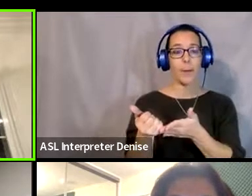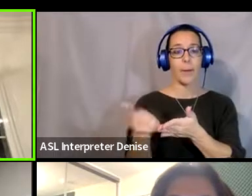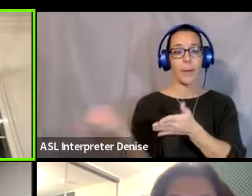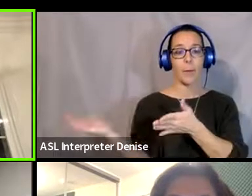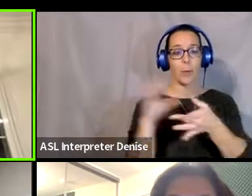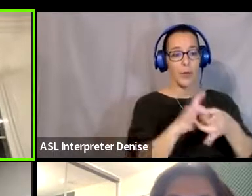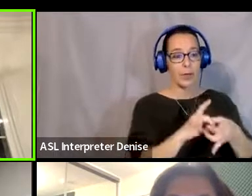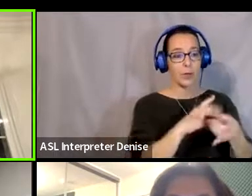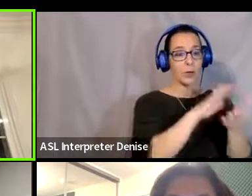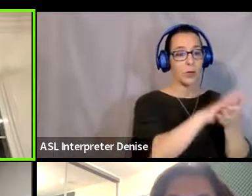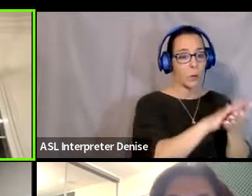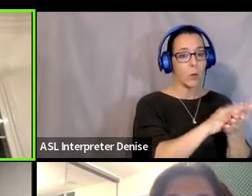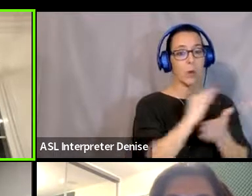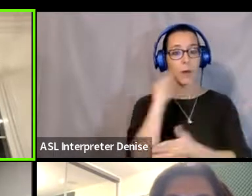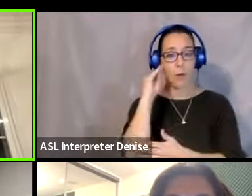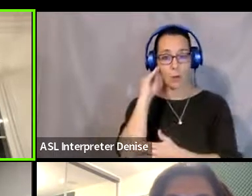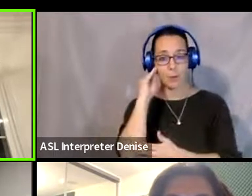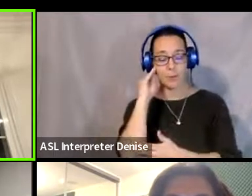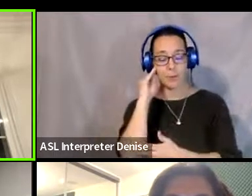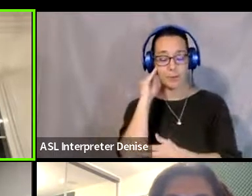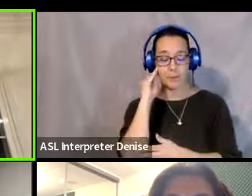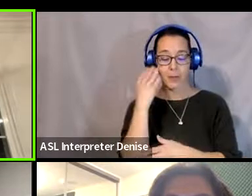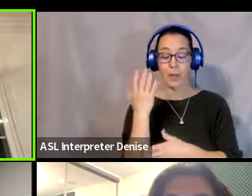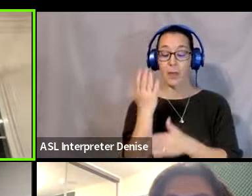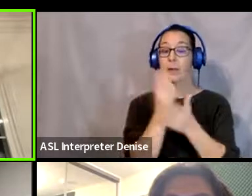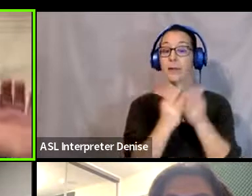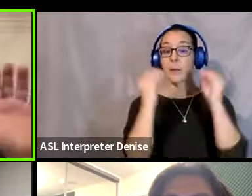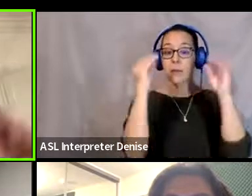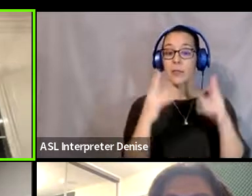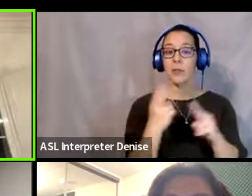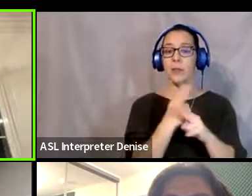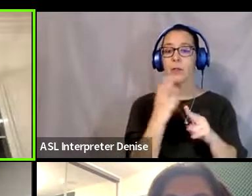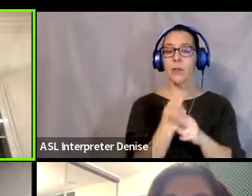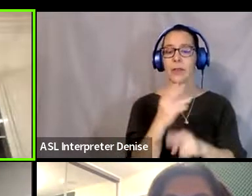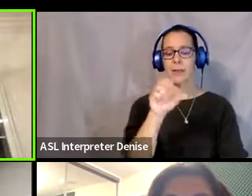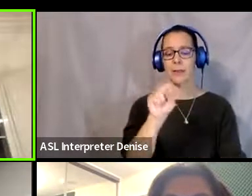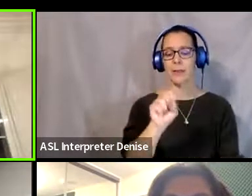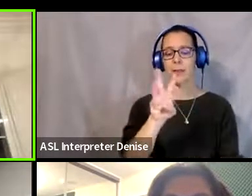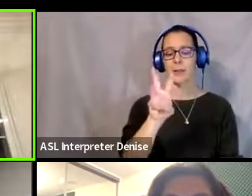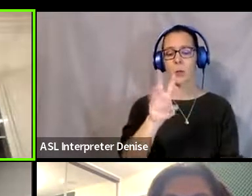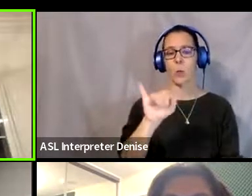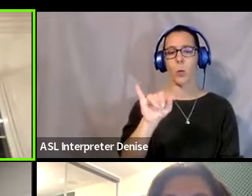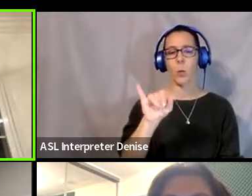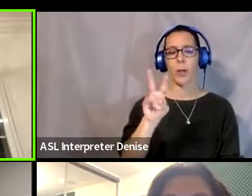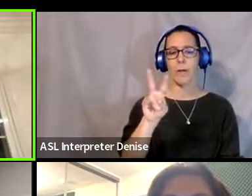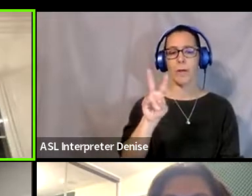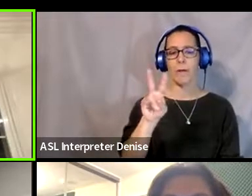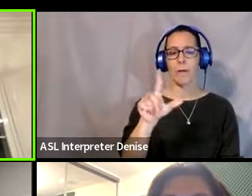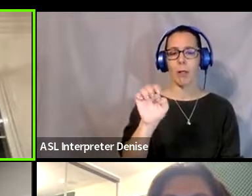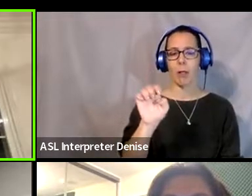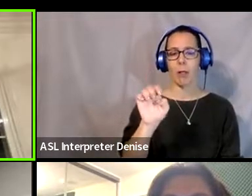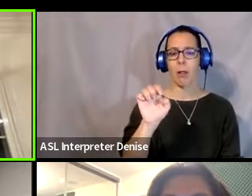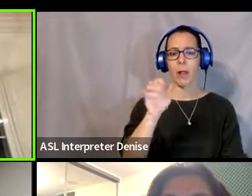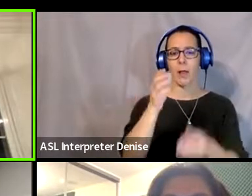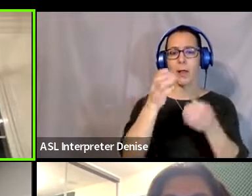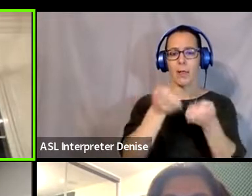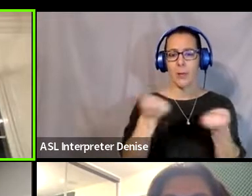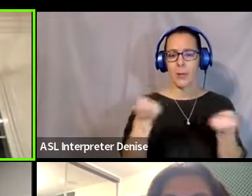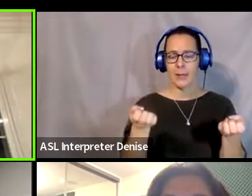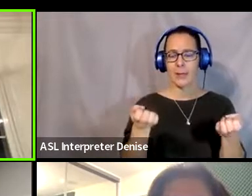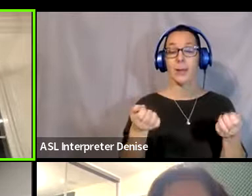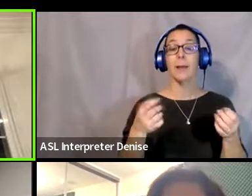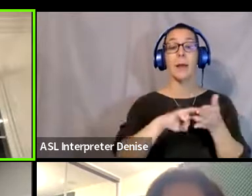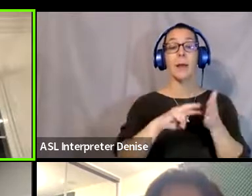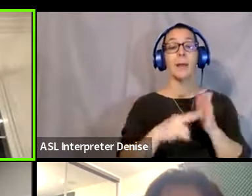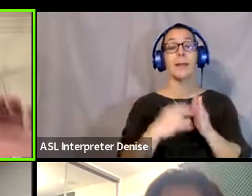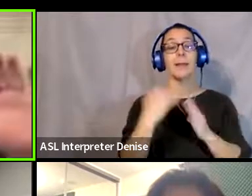home. Some of our teachers are using a swivel device where if our students are lucky enough to be